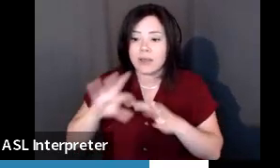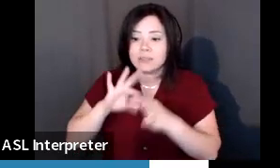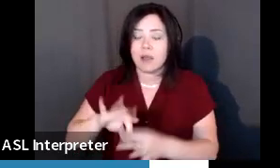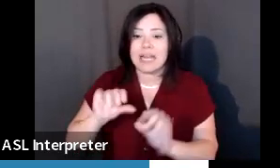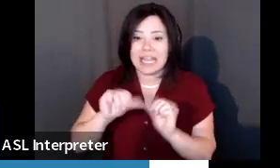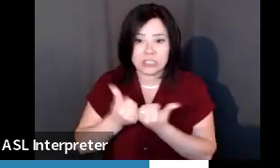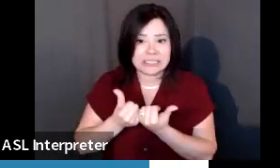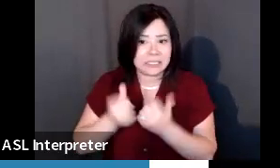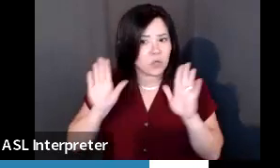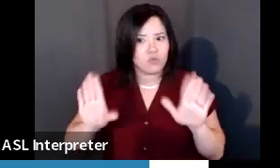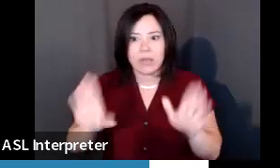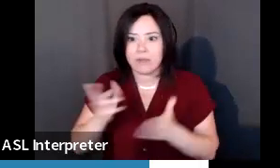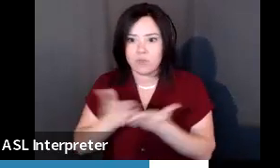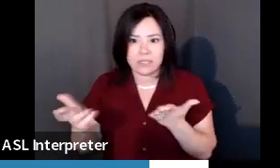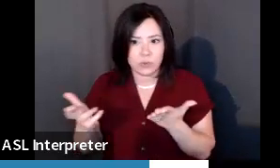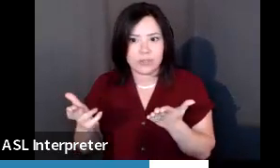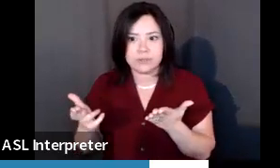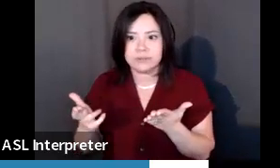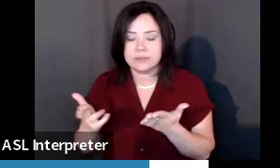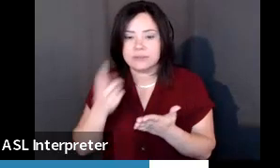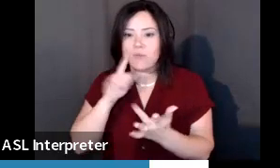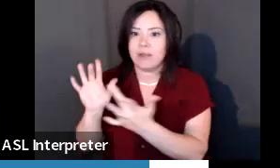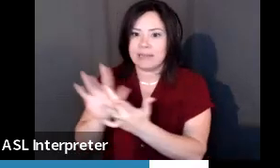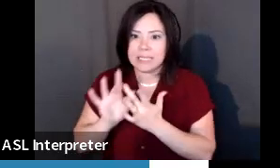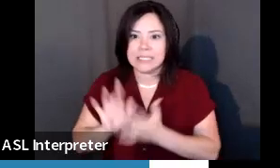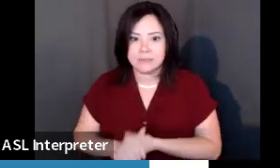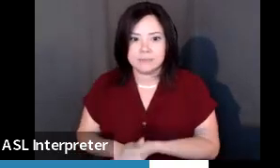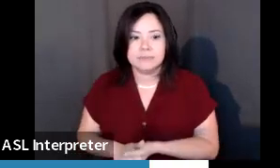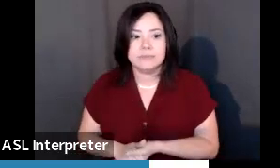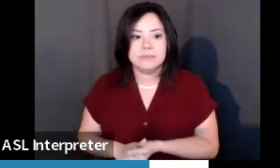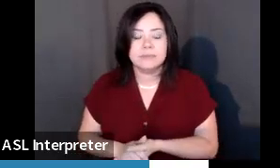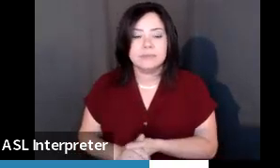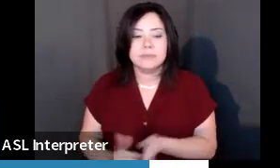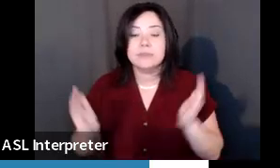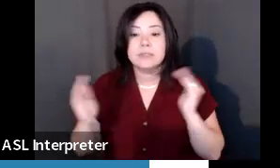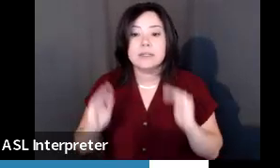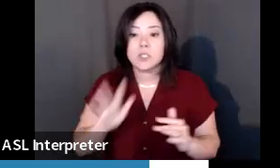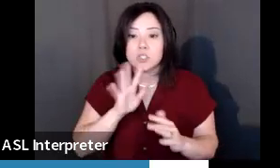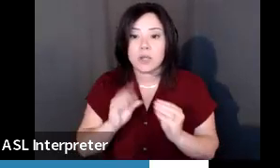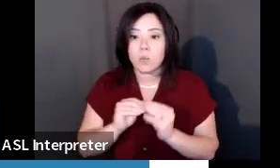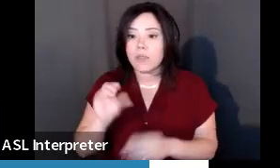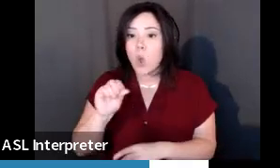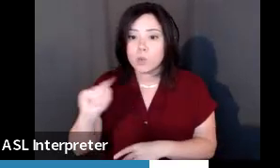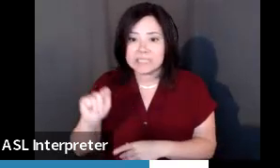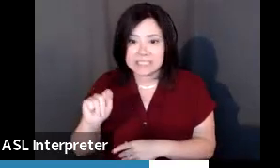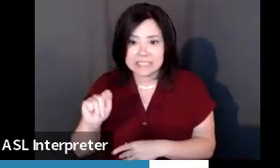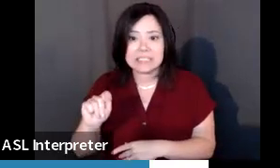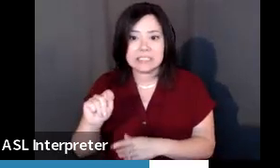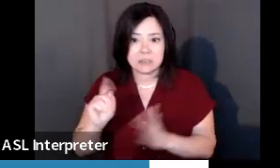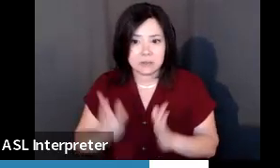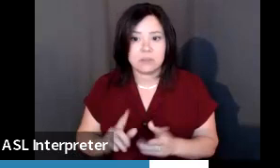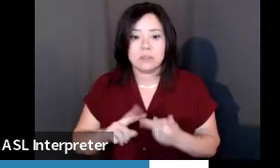resource for getting connected. And then speaking with OT, so occupational therapists,